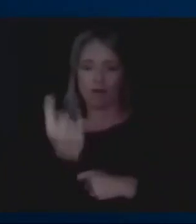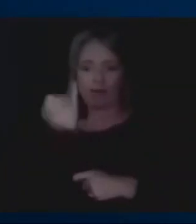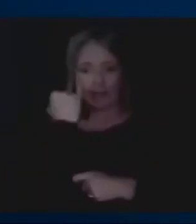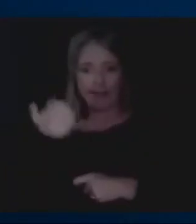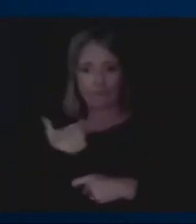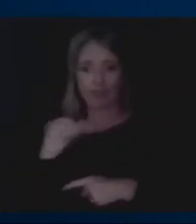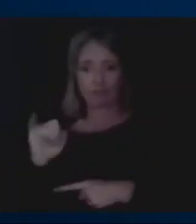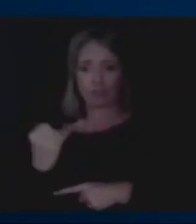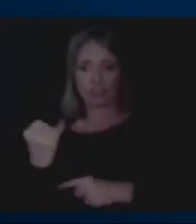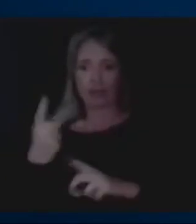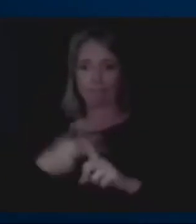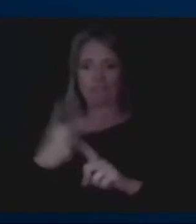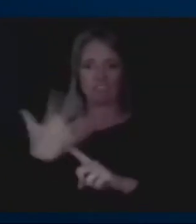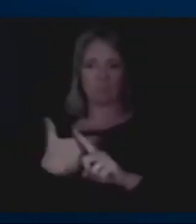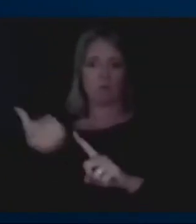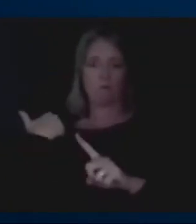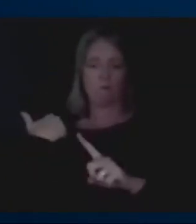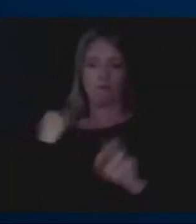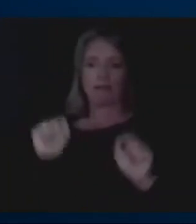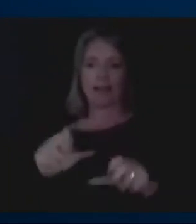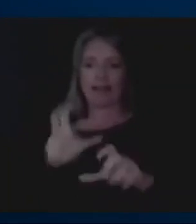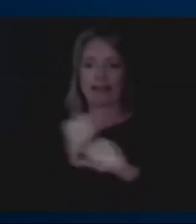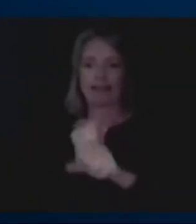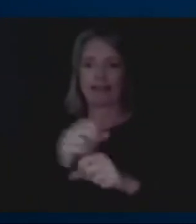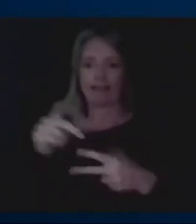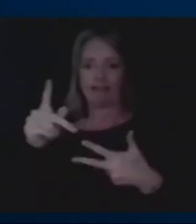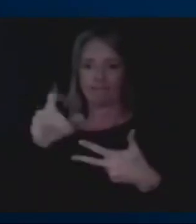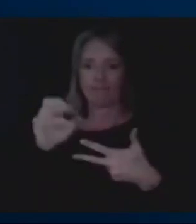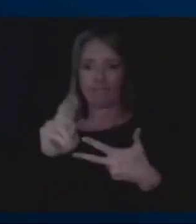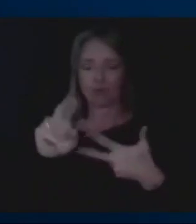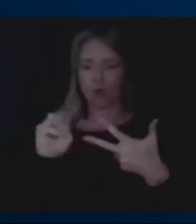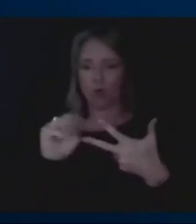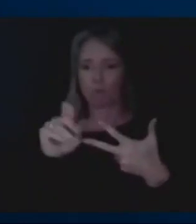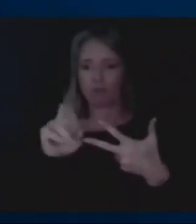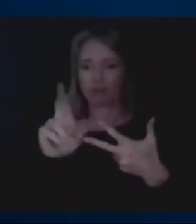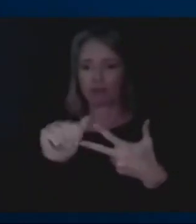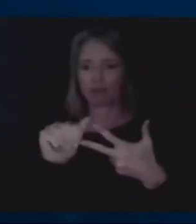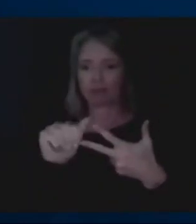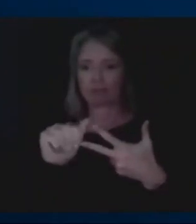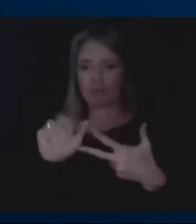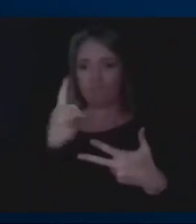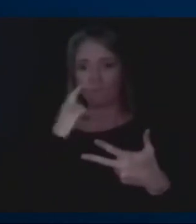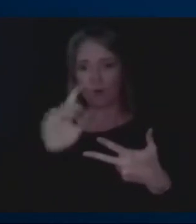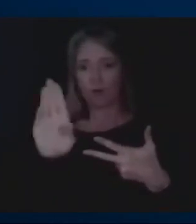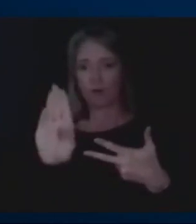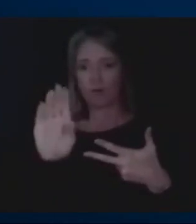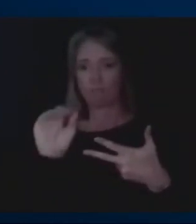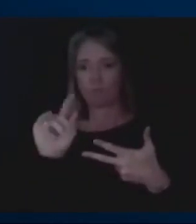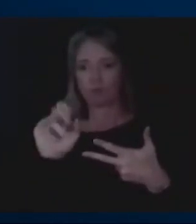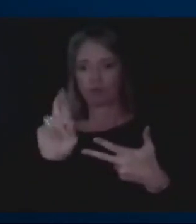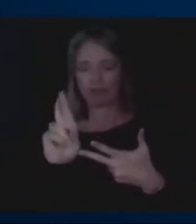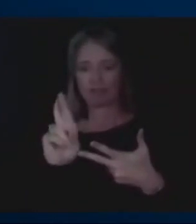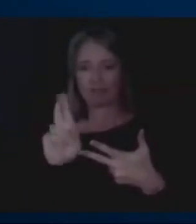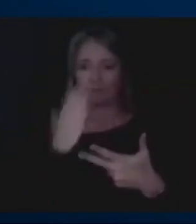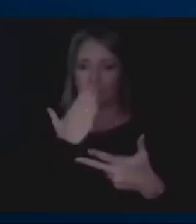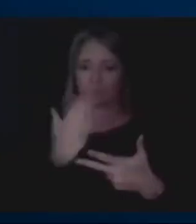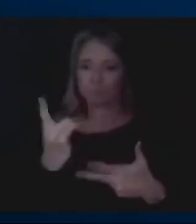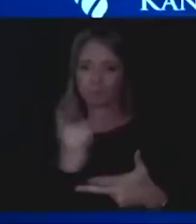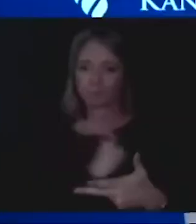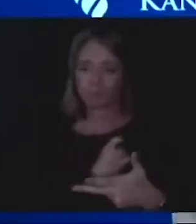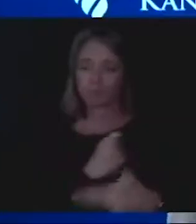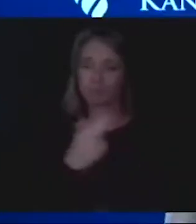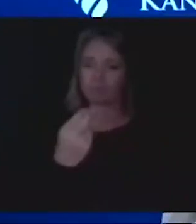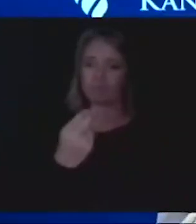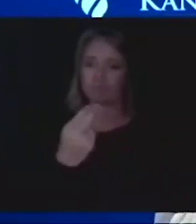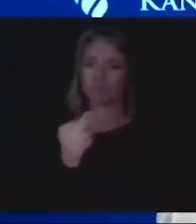ago, can I get the Pfizer or Moderna as a booster? Yeah, that's a great question. And Hawkeye, these are hard. You saw the J&J study